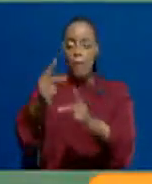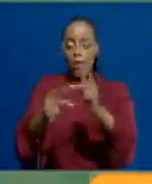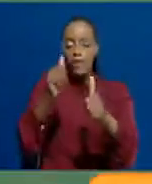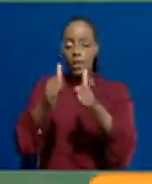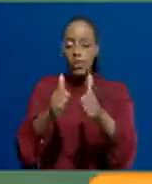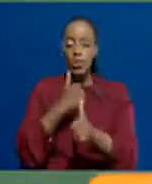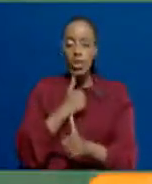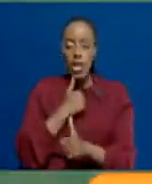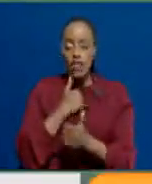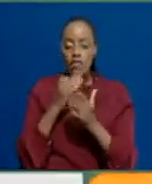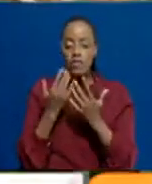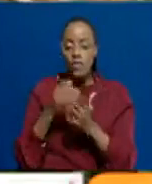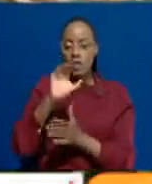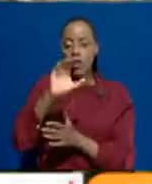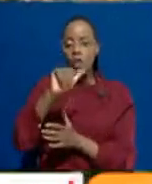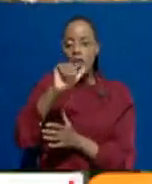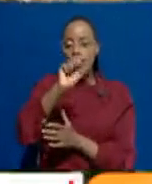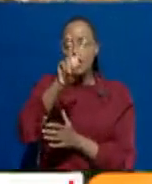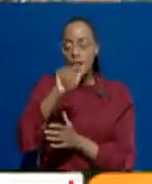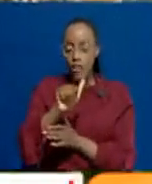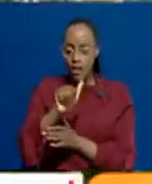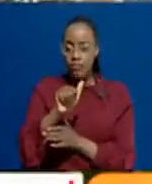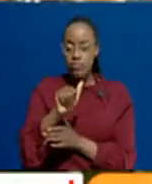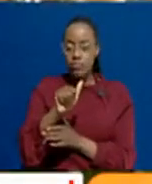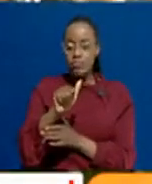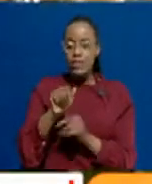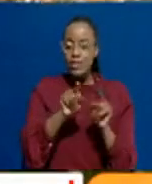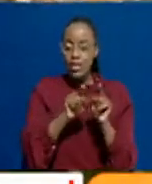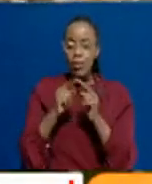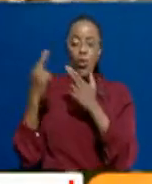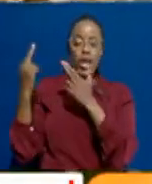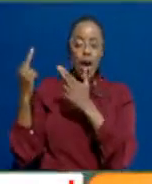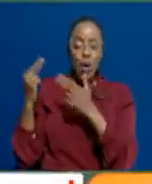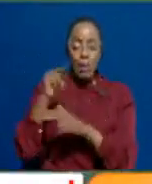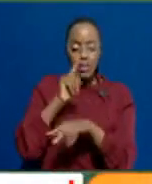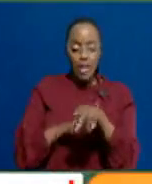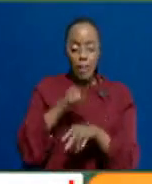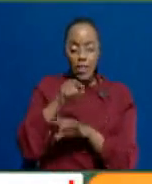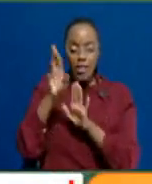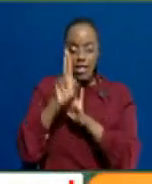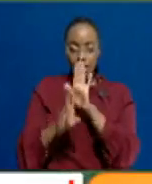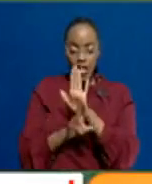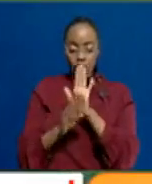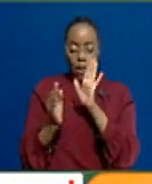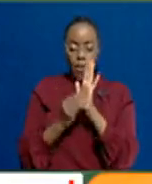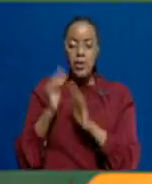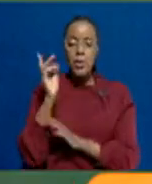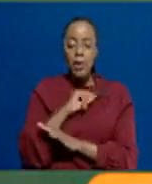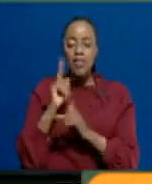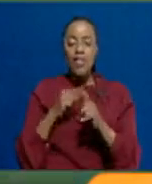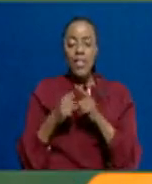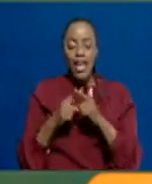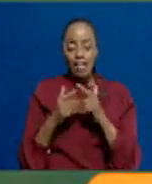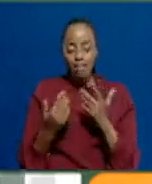of the cassava flour blending regulation, and we are hoping that once this regulation is in place, it's going